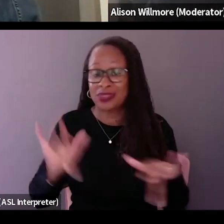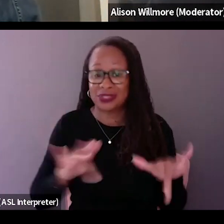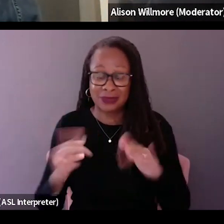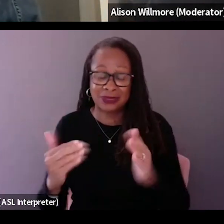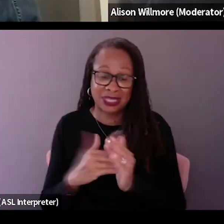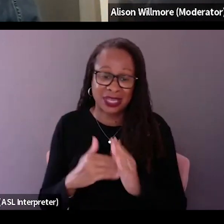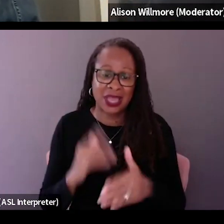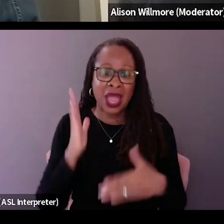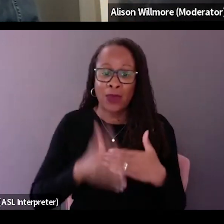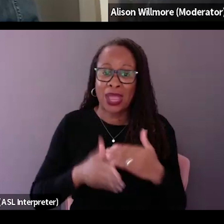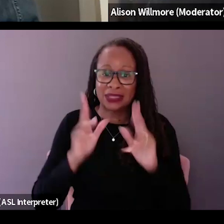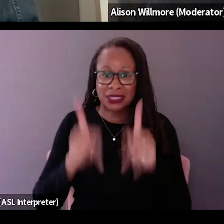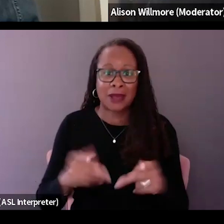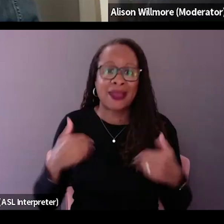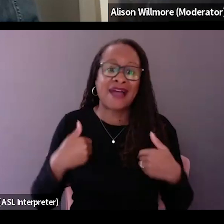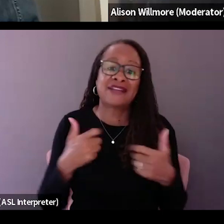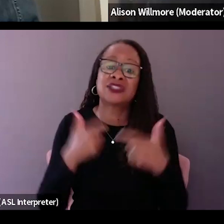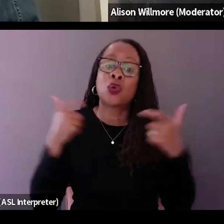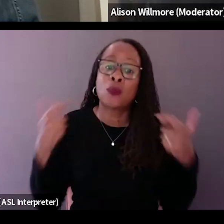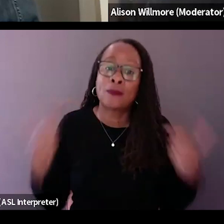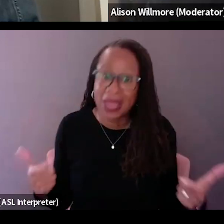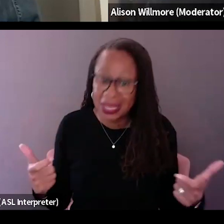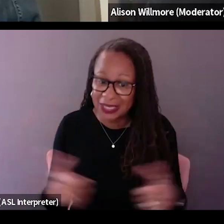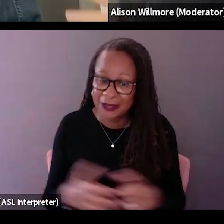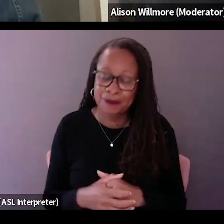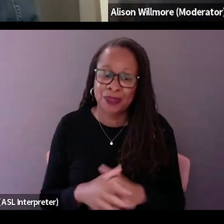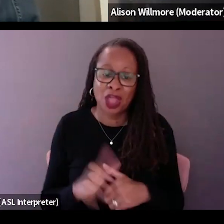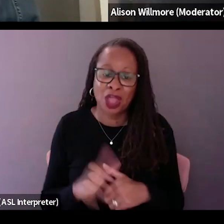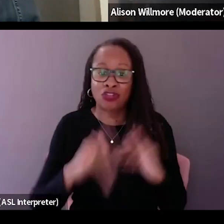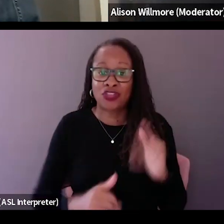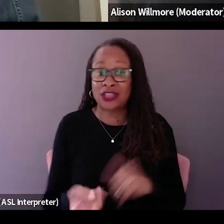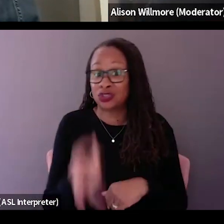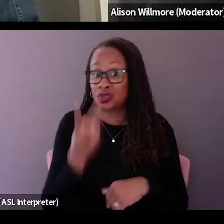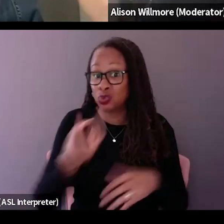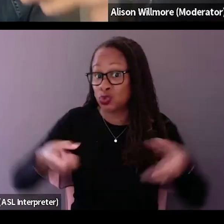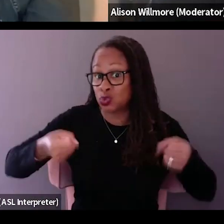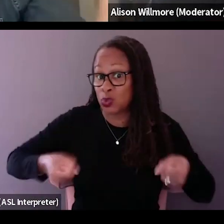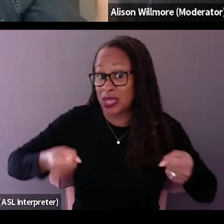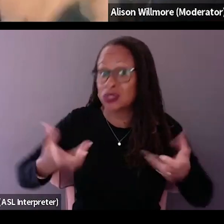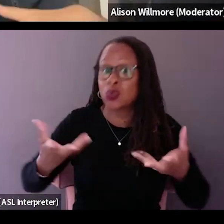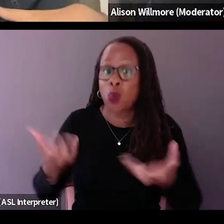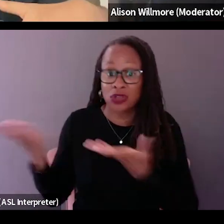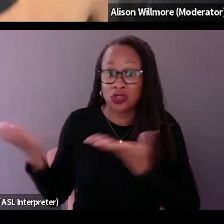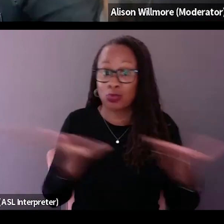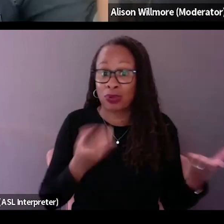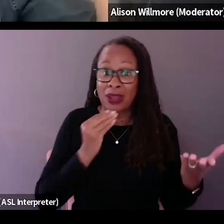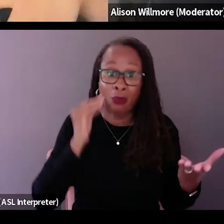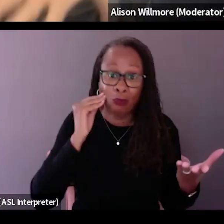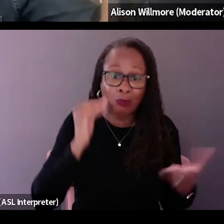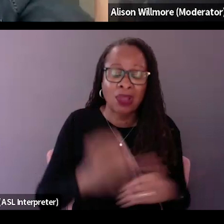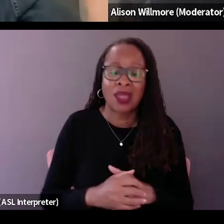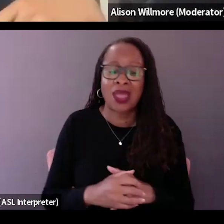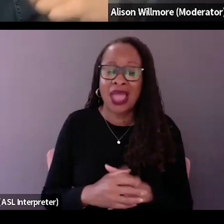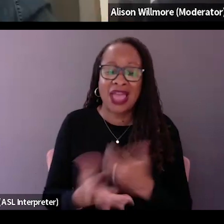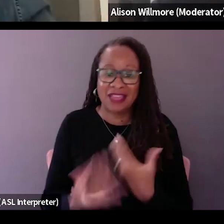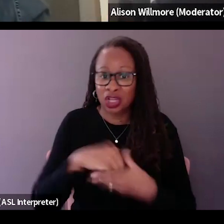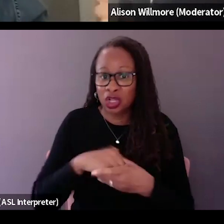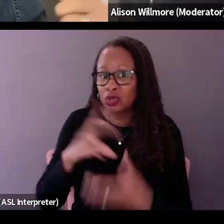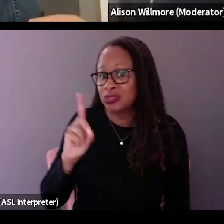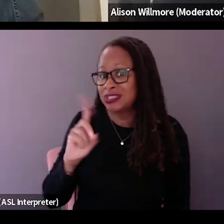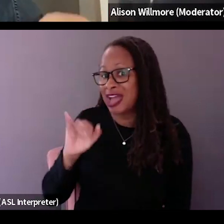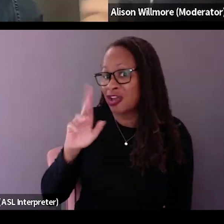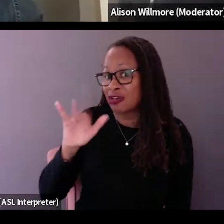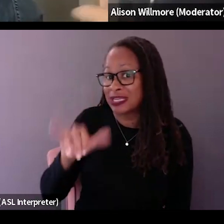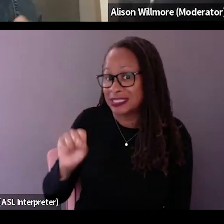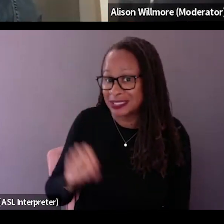two suitcases that we wanted to bring home. And this included the diaries, because she has she has safes and safes that are just full